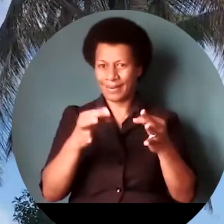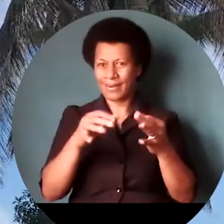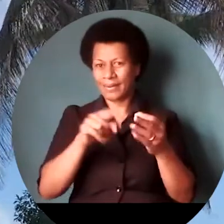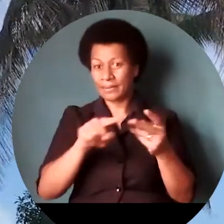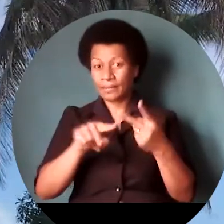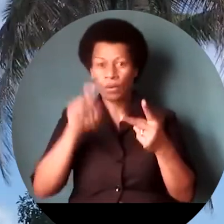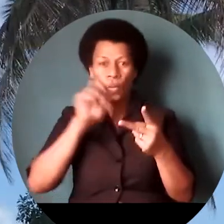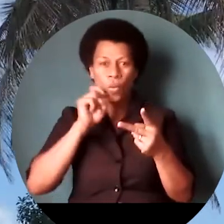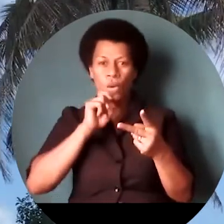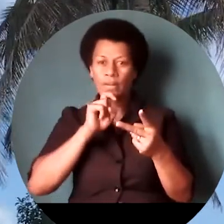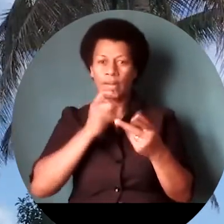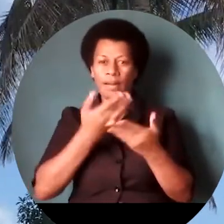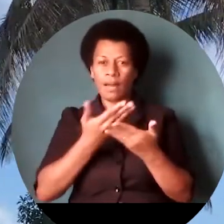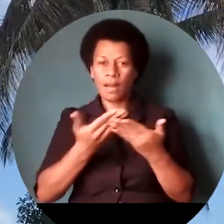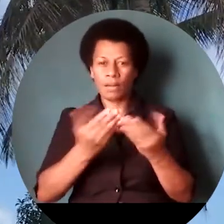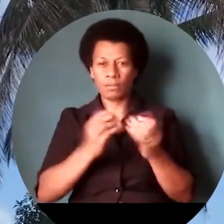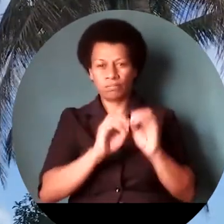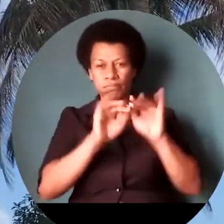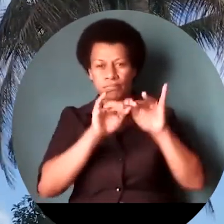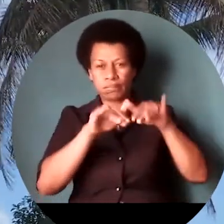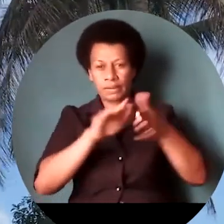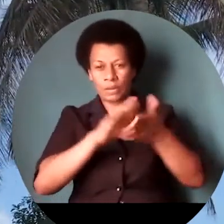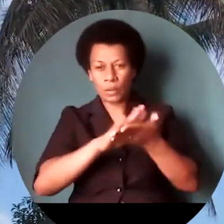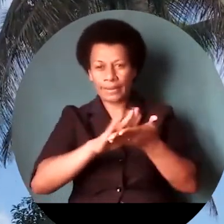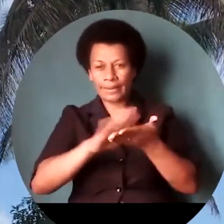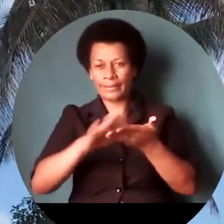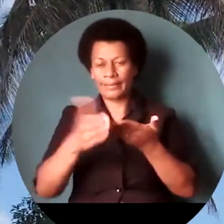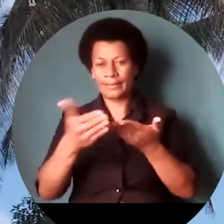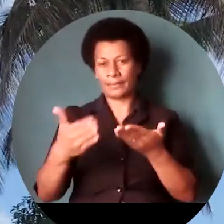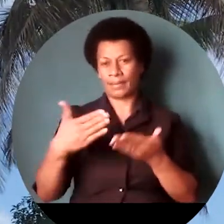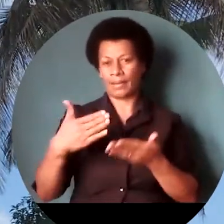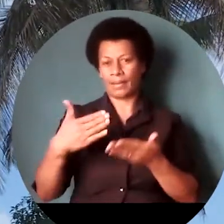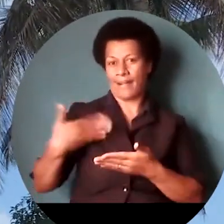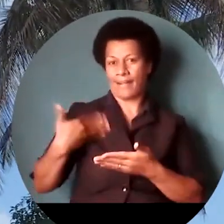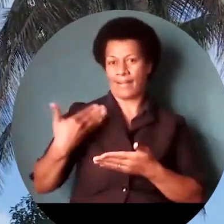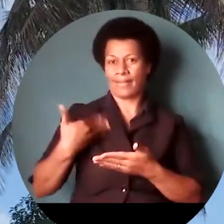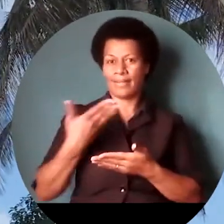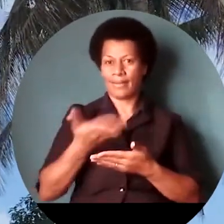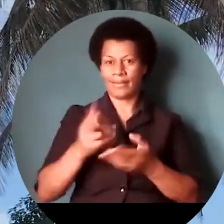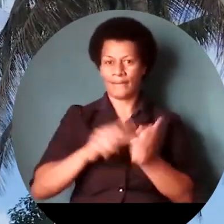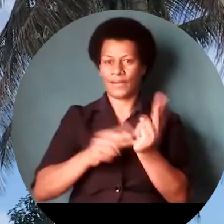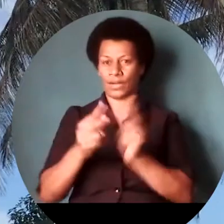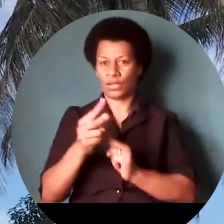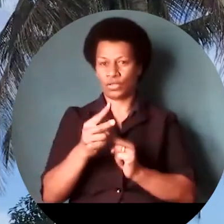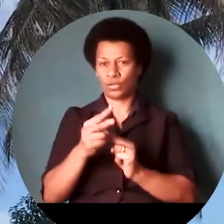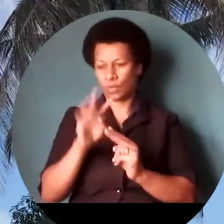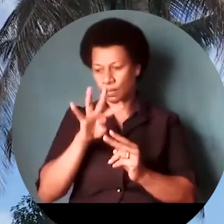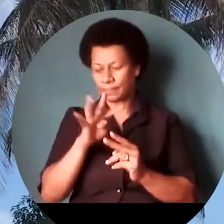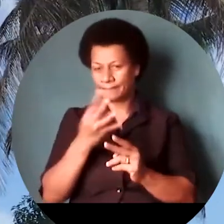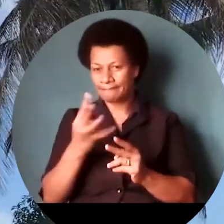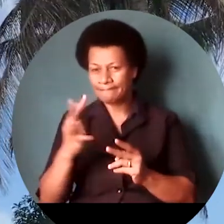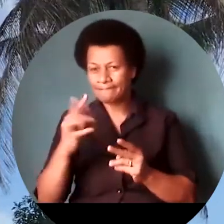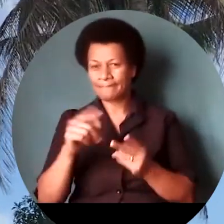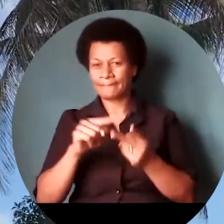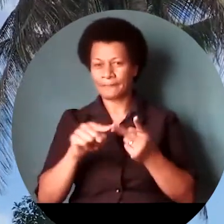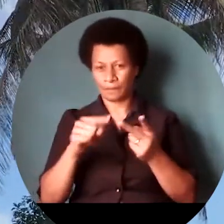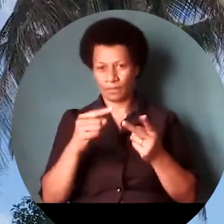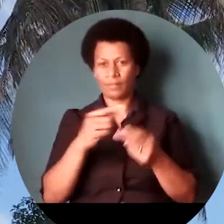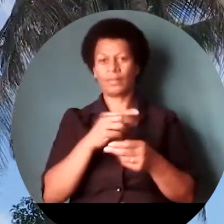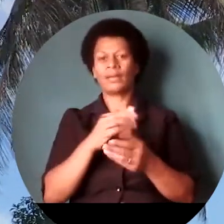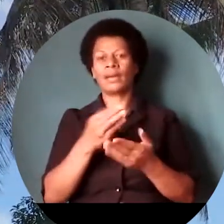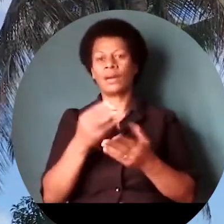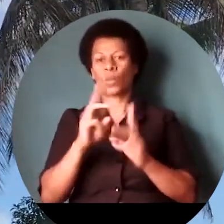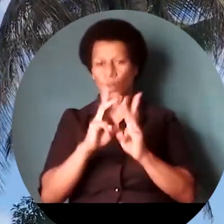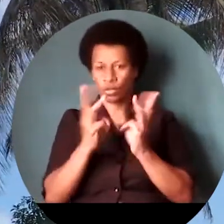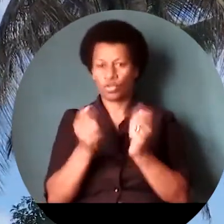water experts and others in enhancing health and well-being in the community. And I'll be